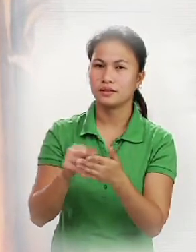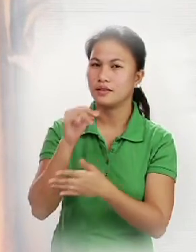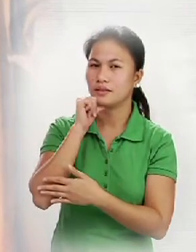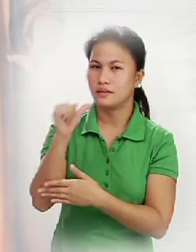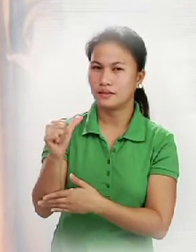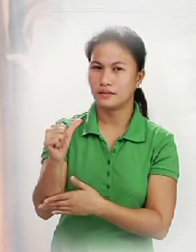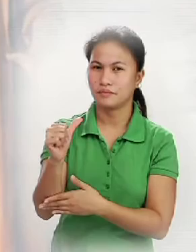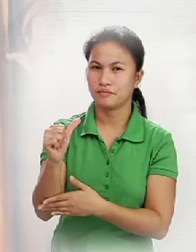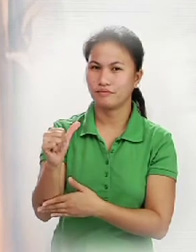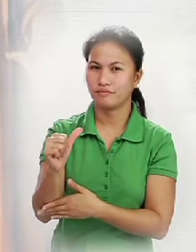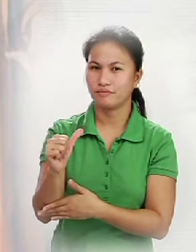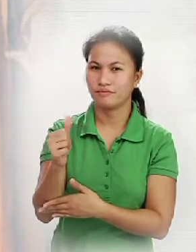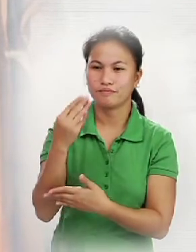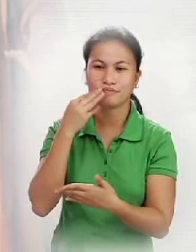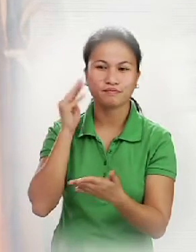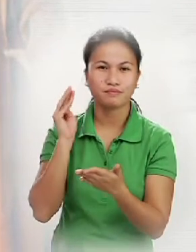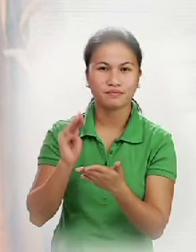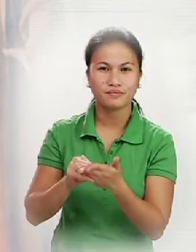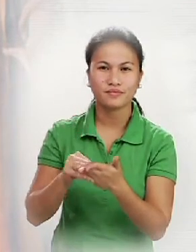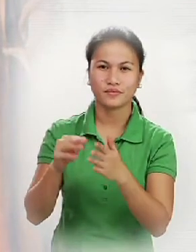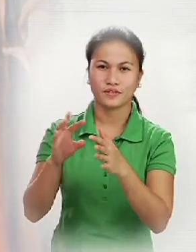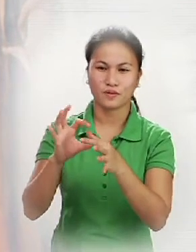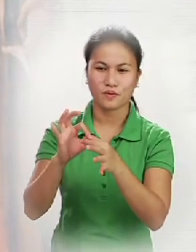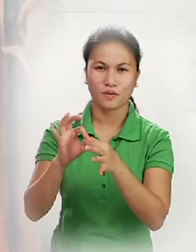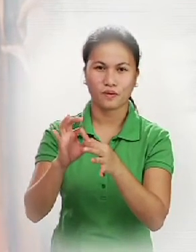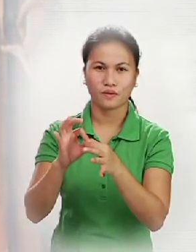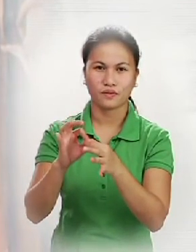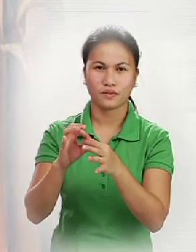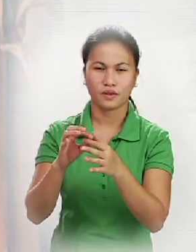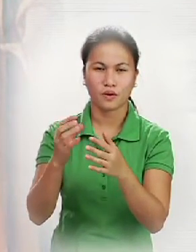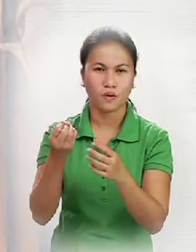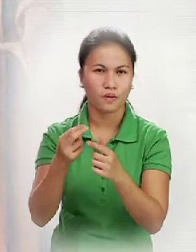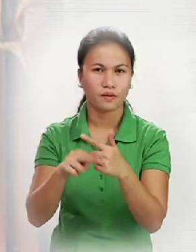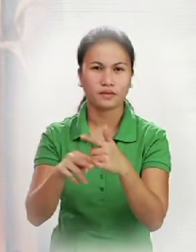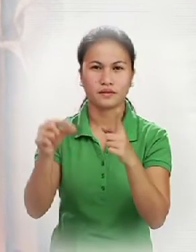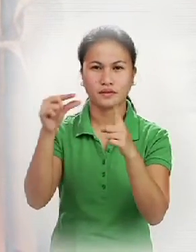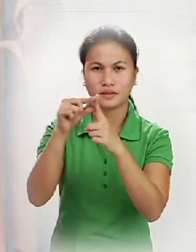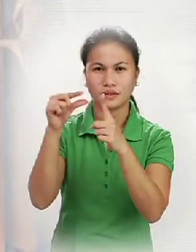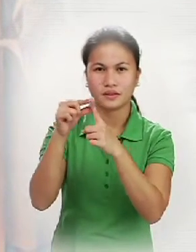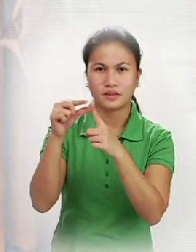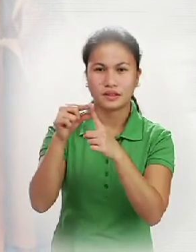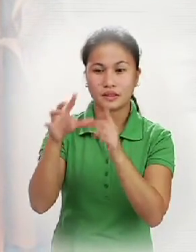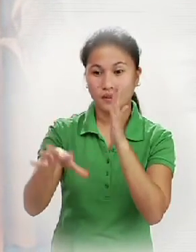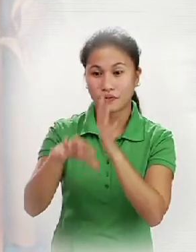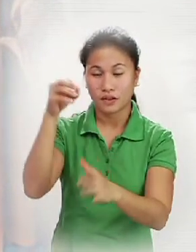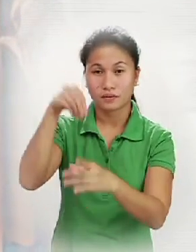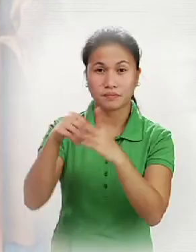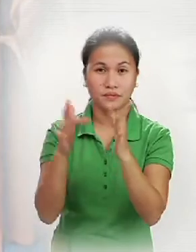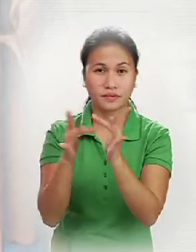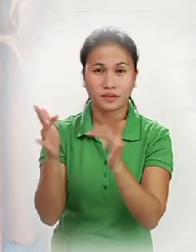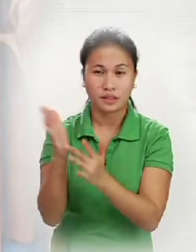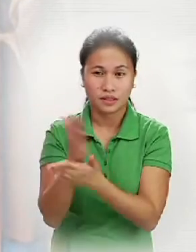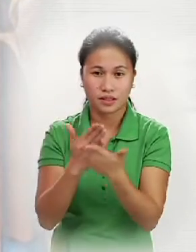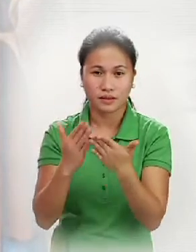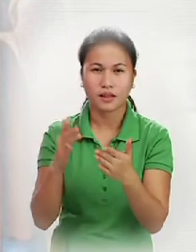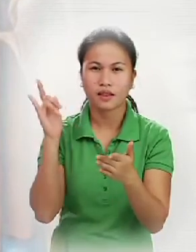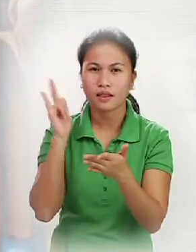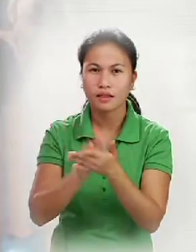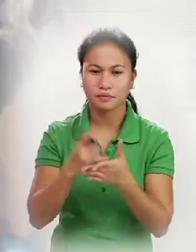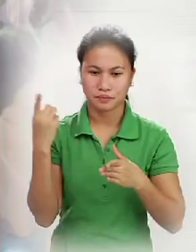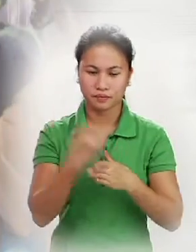not a message or a word that consoles them. They found in Jesus something that disturbs